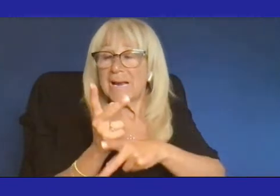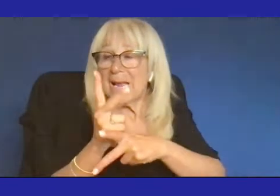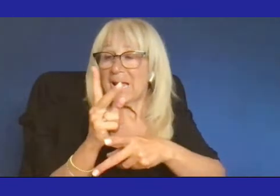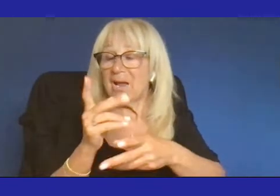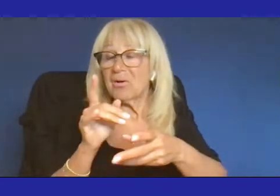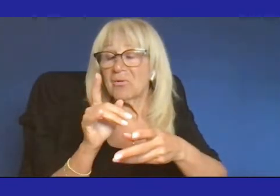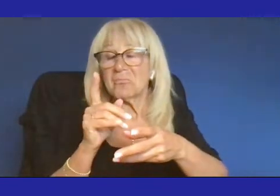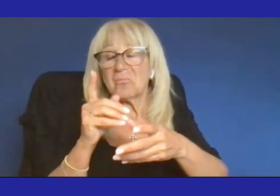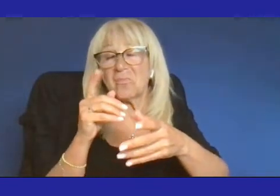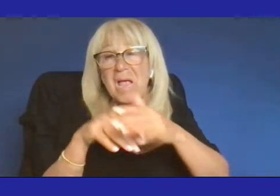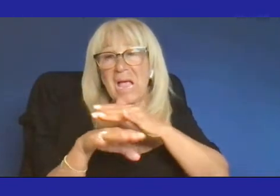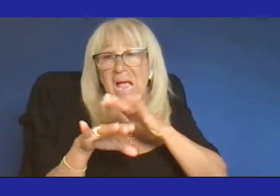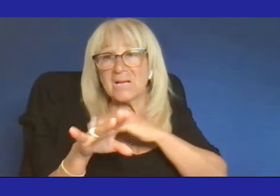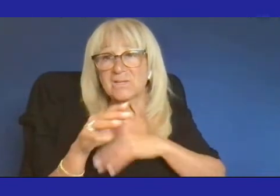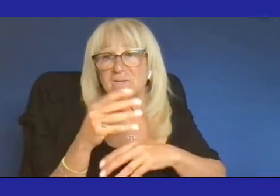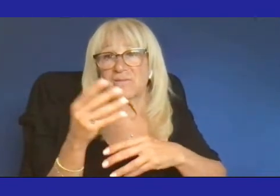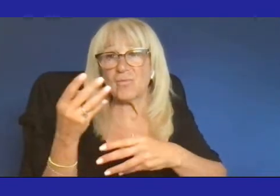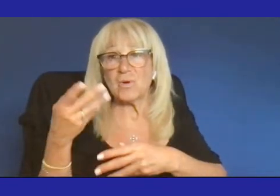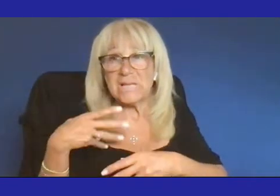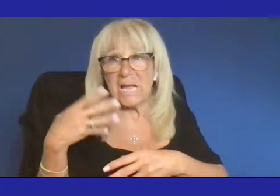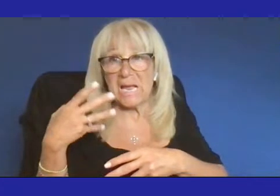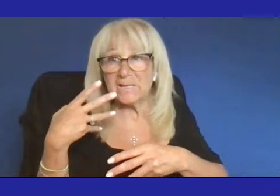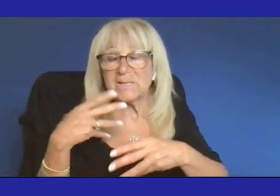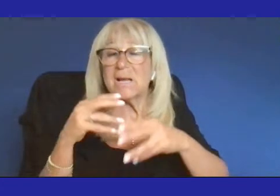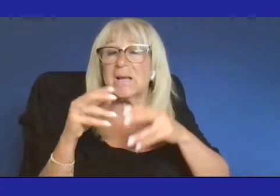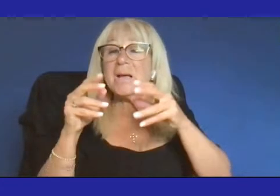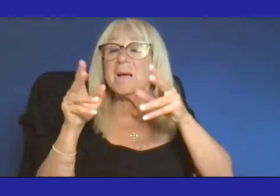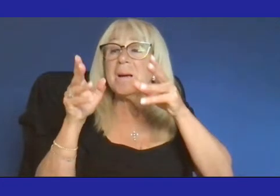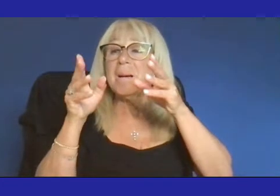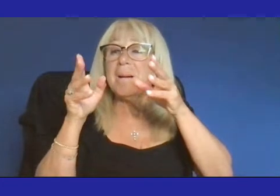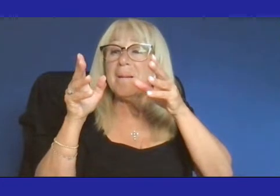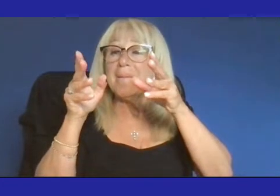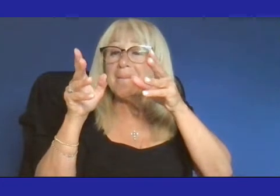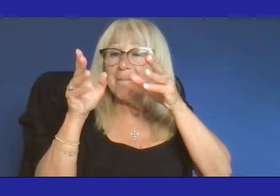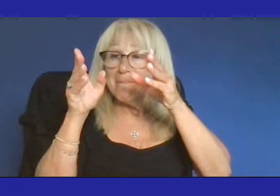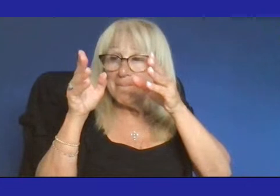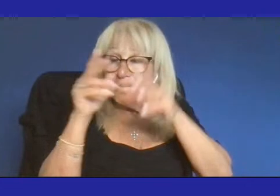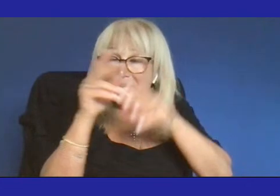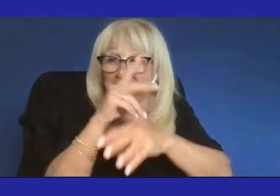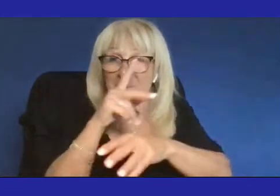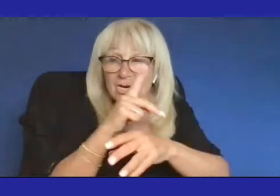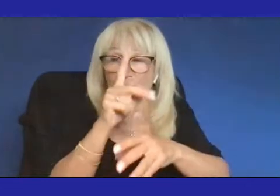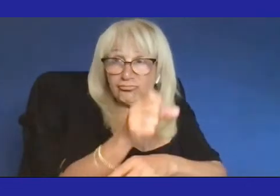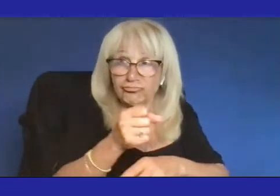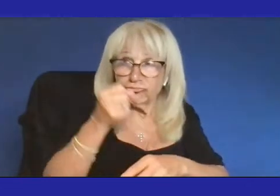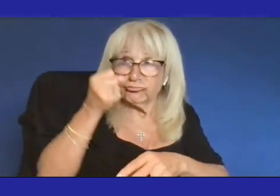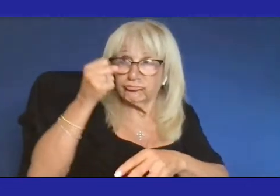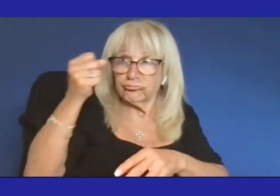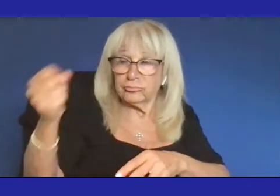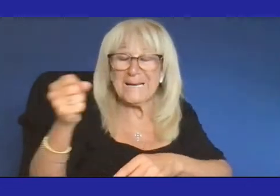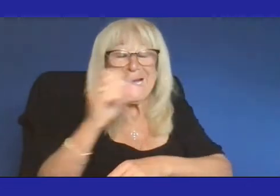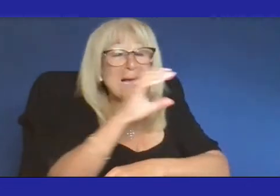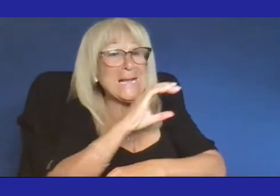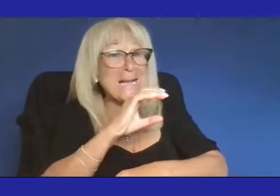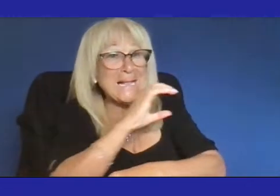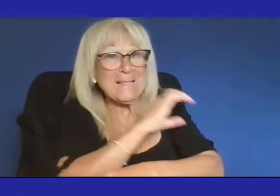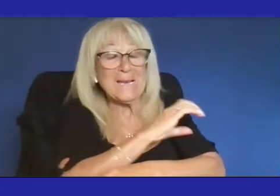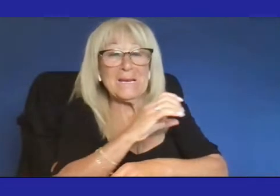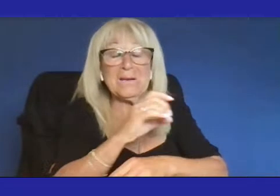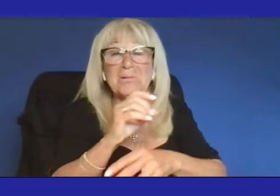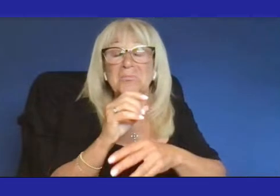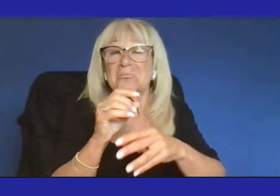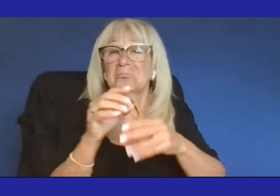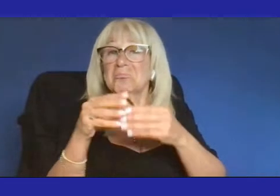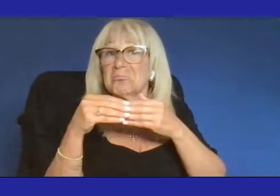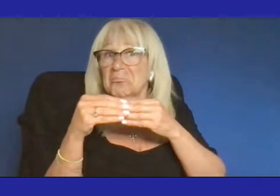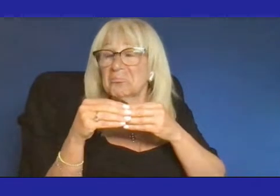access, the patient is taken off-site to either a clinic, a freestanding clinic, an